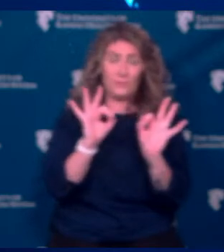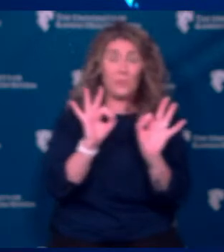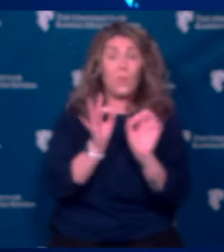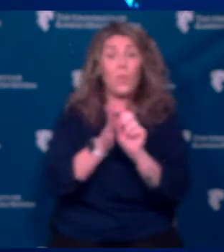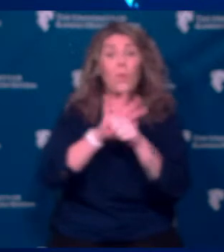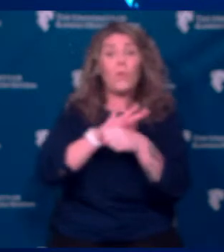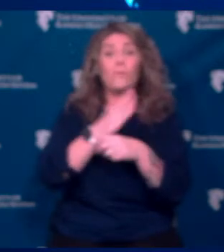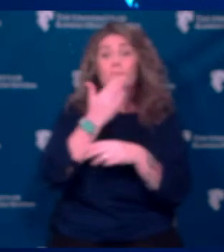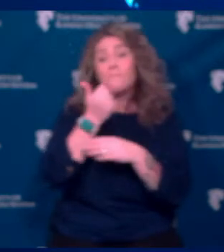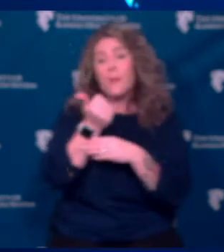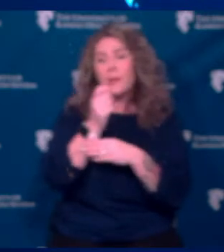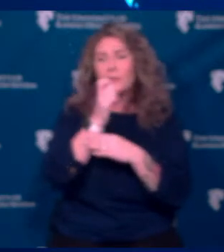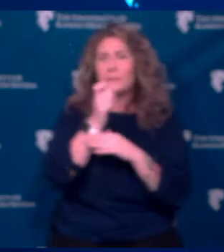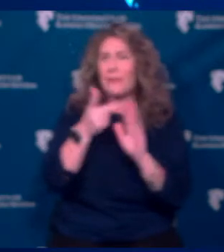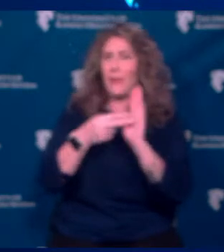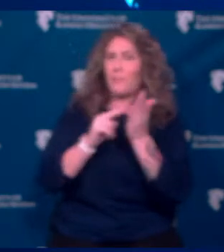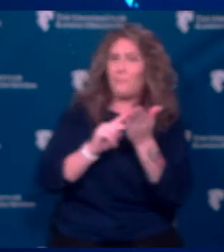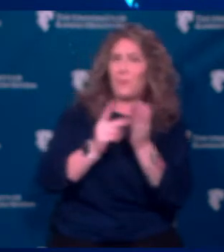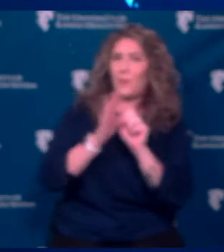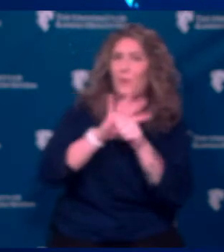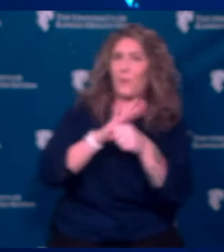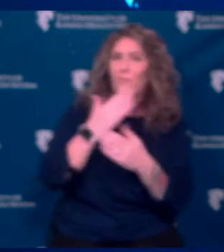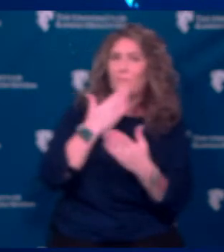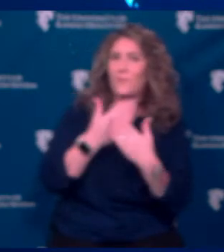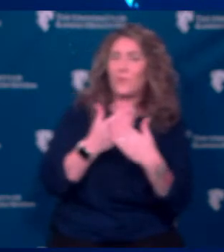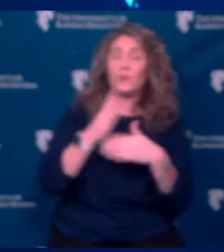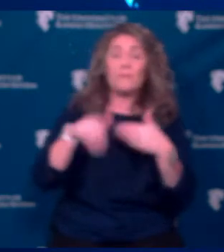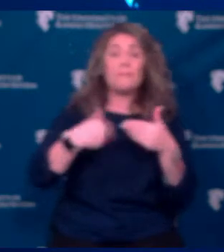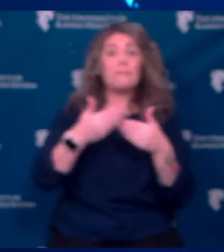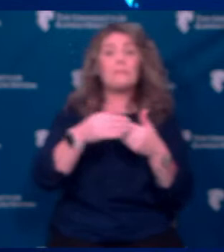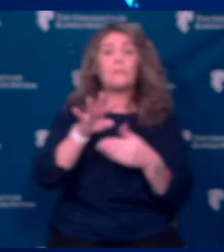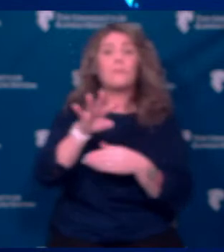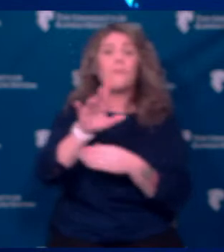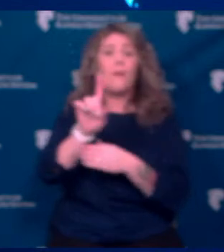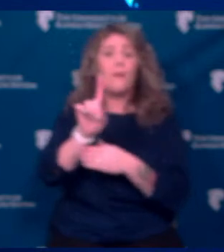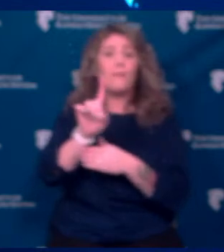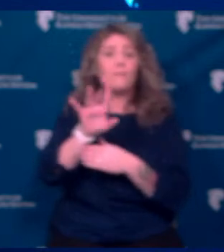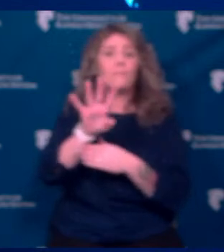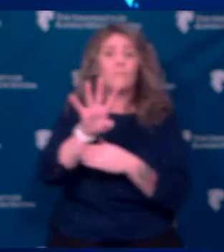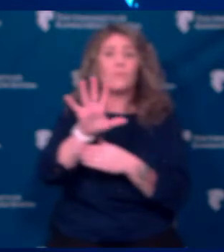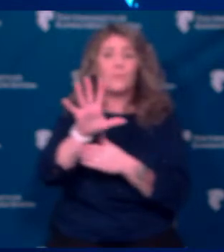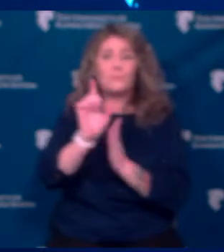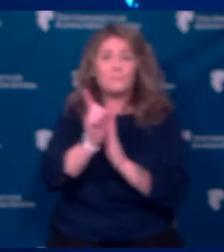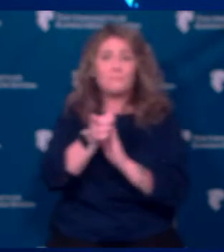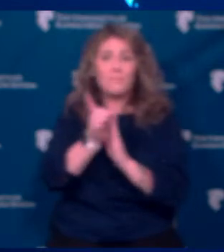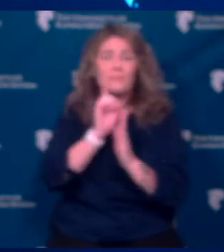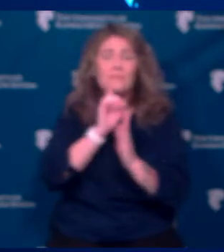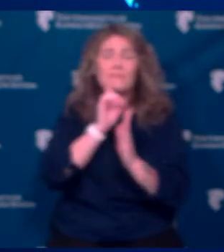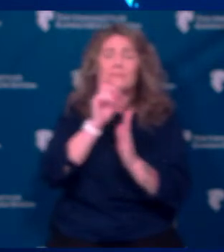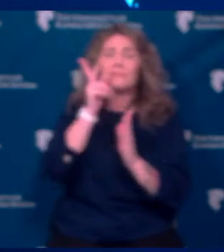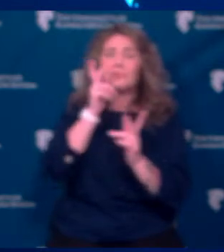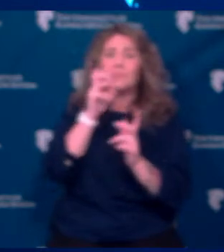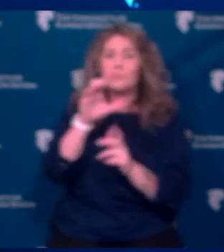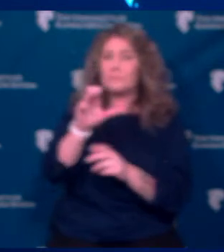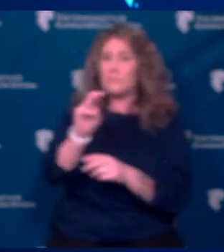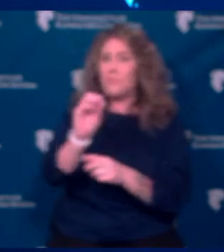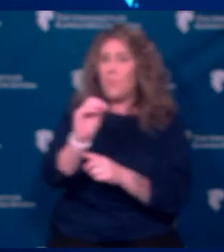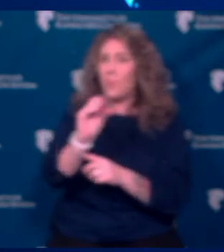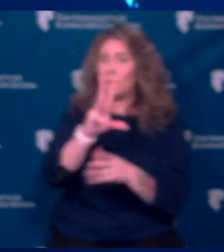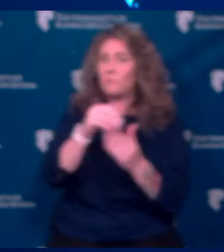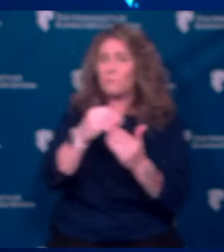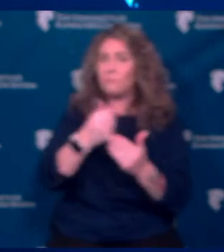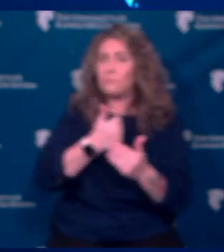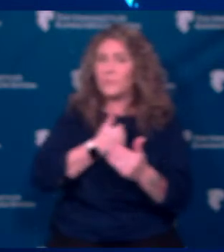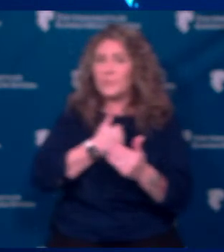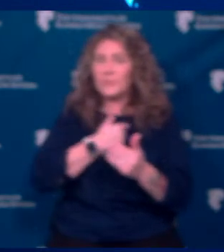not equal COVID good. Over the next 45 minutes, we're going to hear from the chief medical officers, including myself, with specifics on how